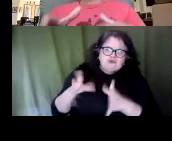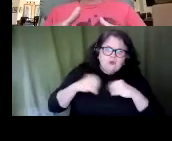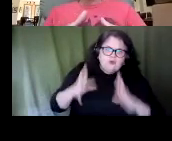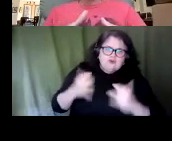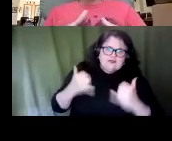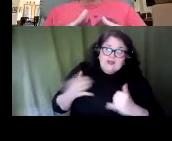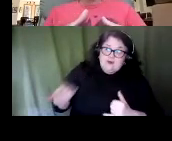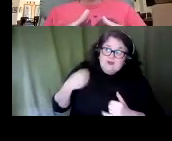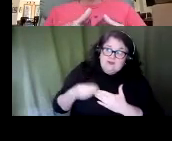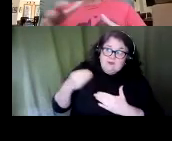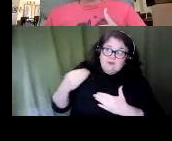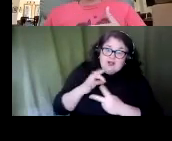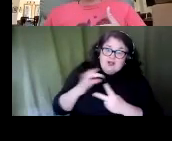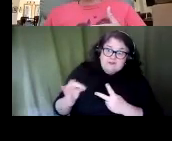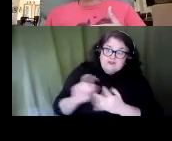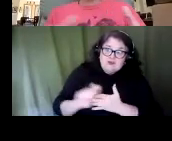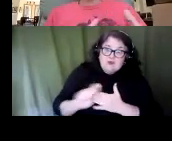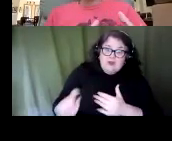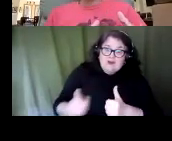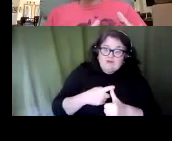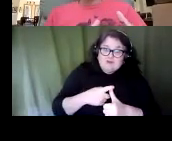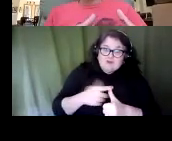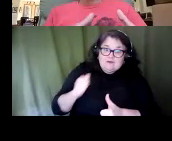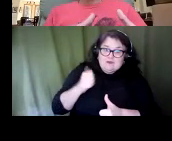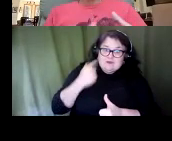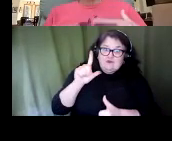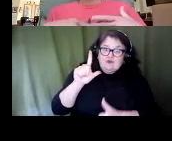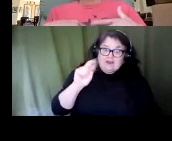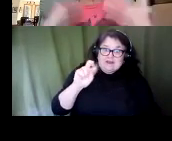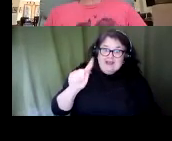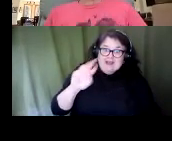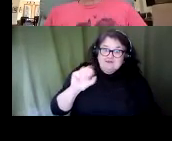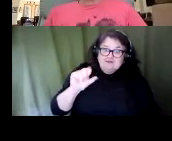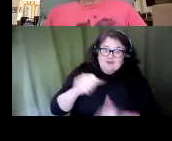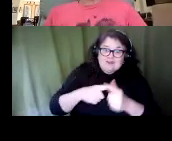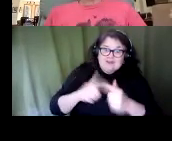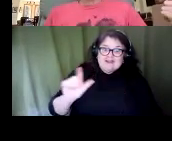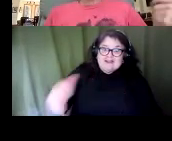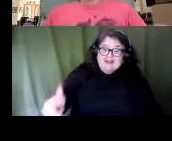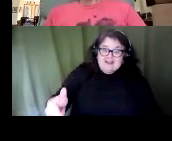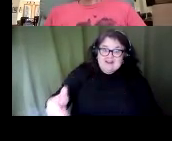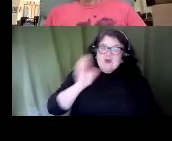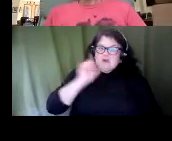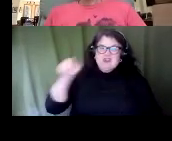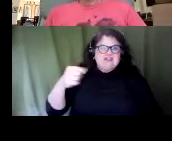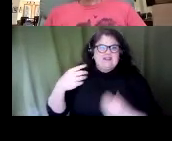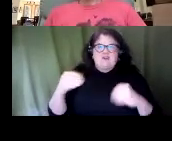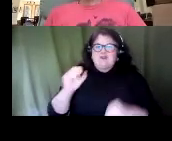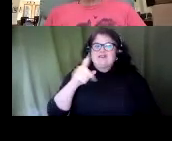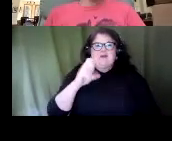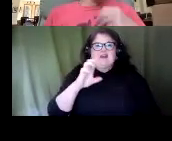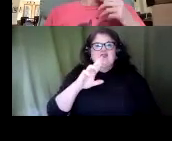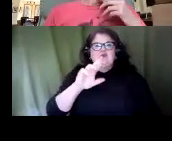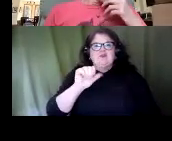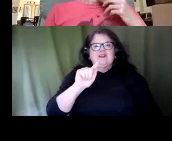or a right of first refusal to a land trust so that down the road, this property won't just go into the speculative market. So,